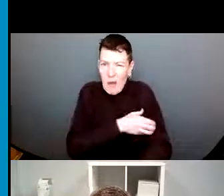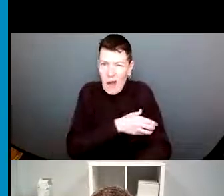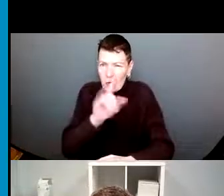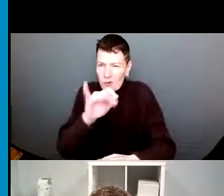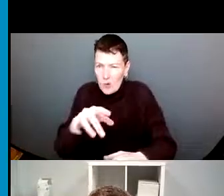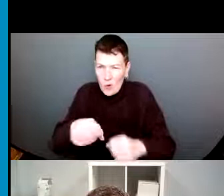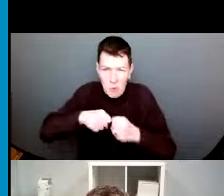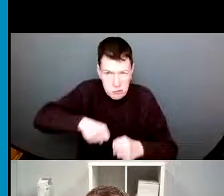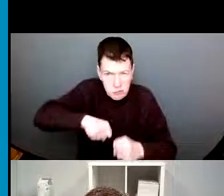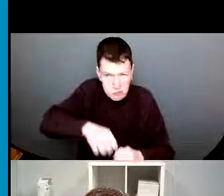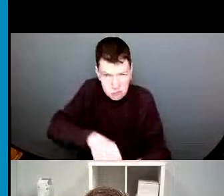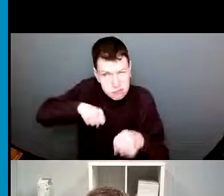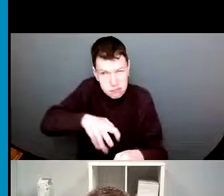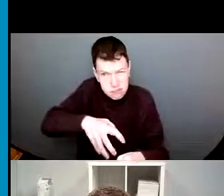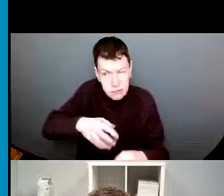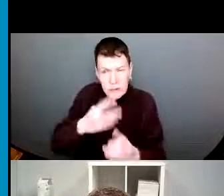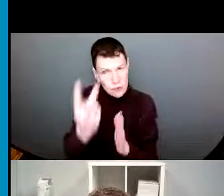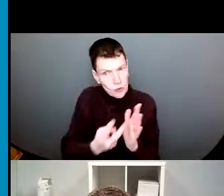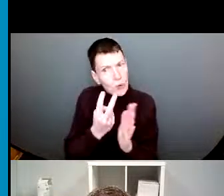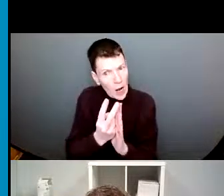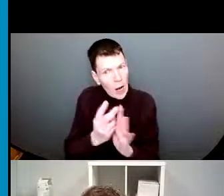that, you may only be able to get 2 hours in